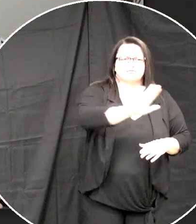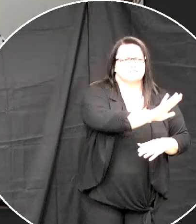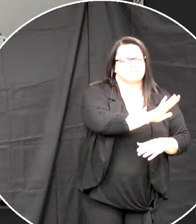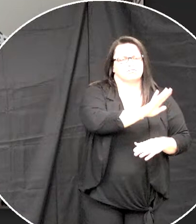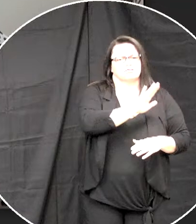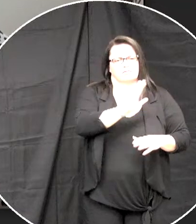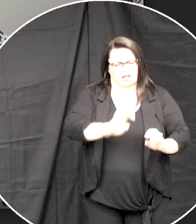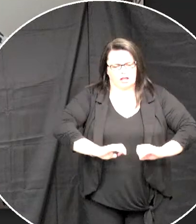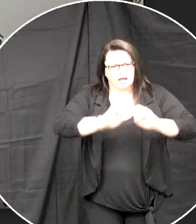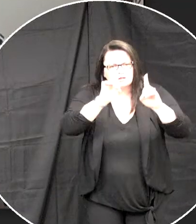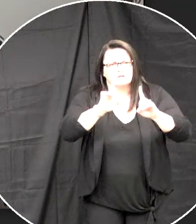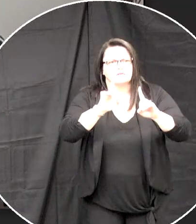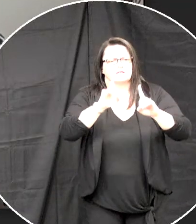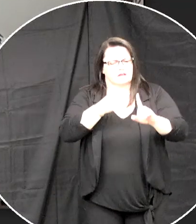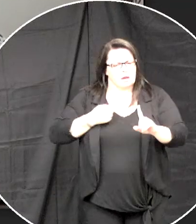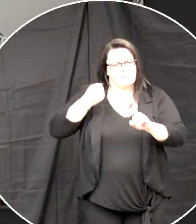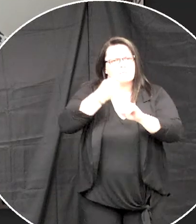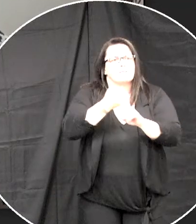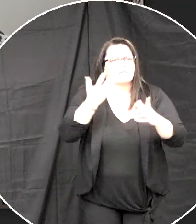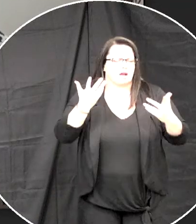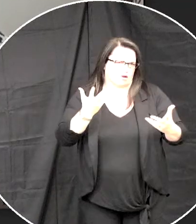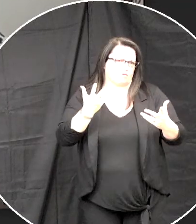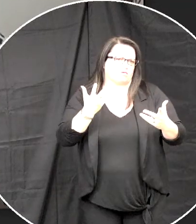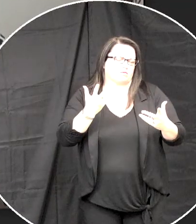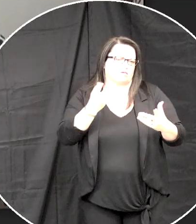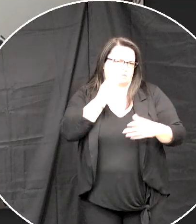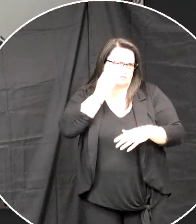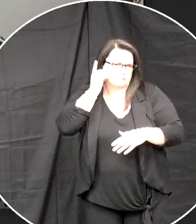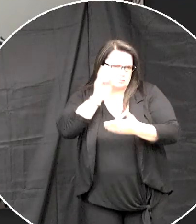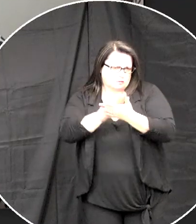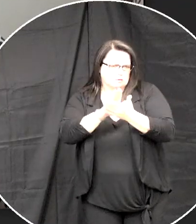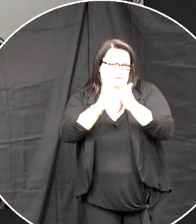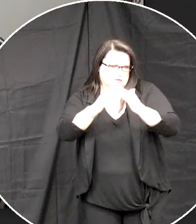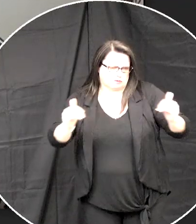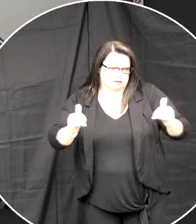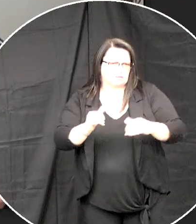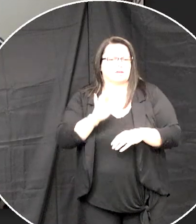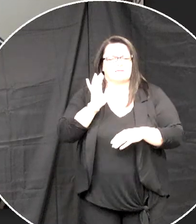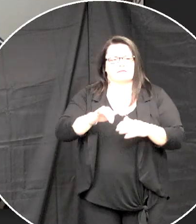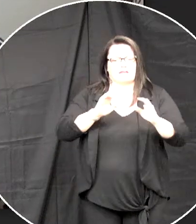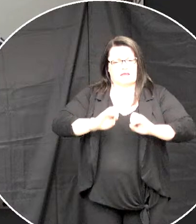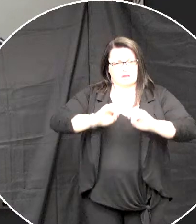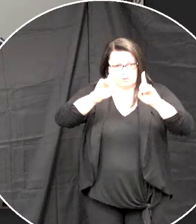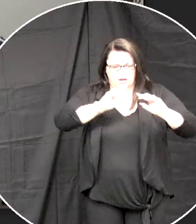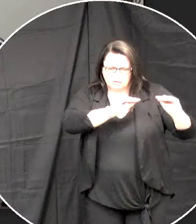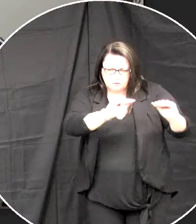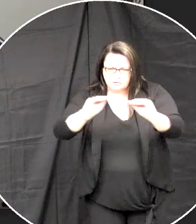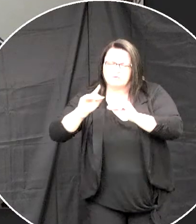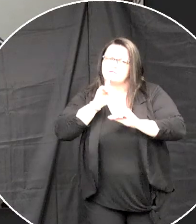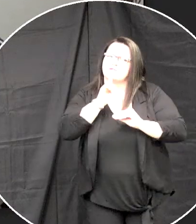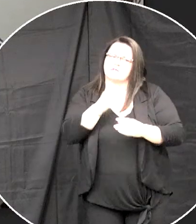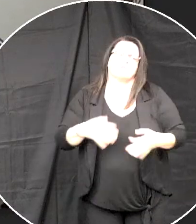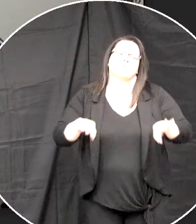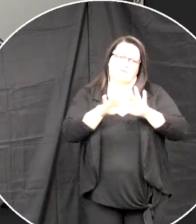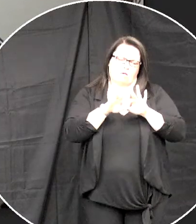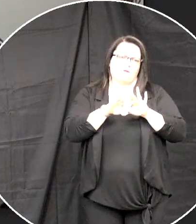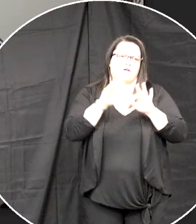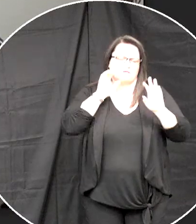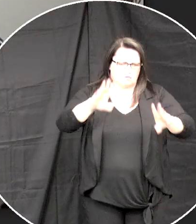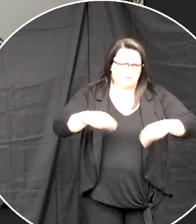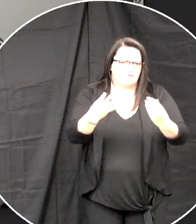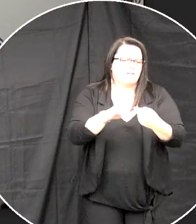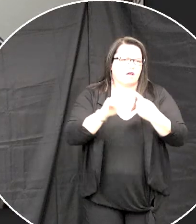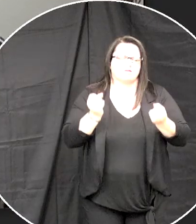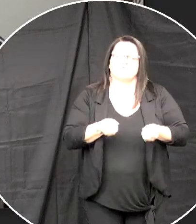and impacts of the residential school system. This education is so important, and being able to bring it to so many students at so many